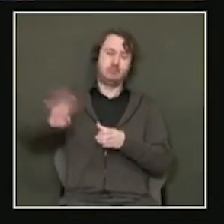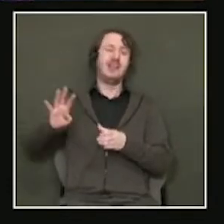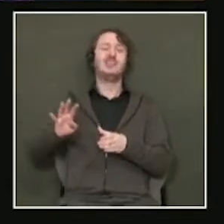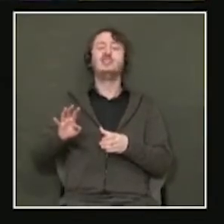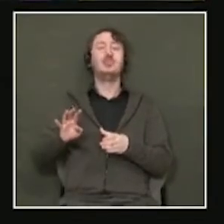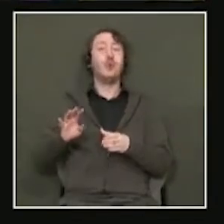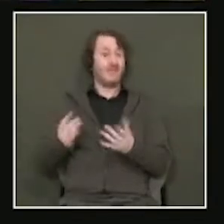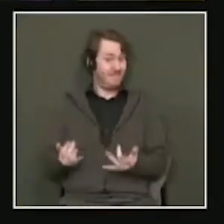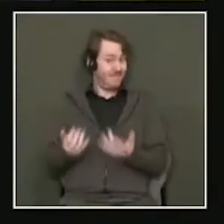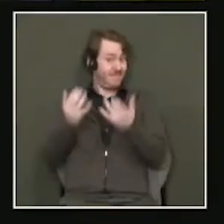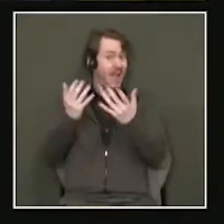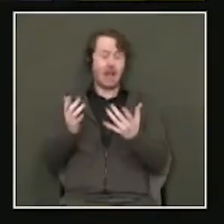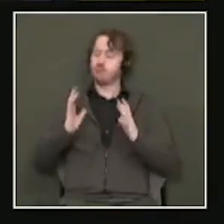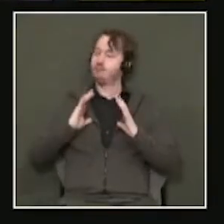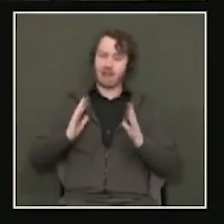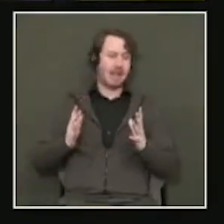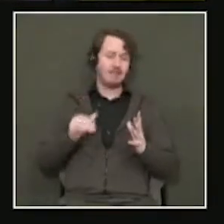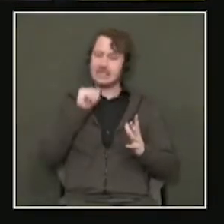an issue.